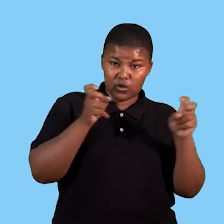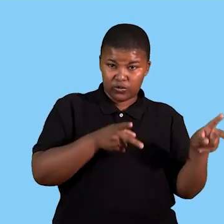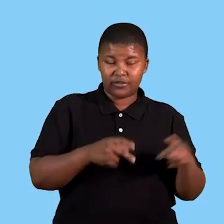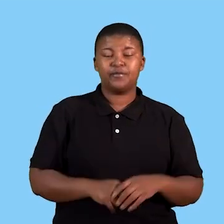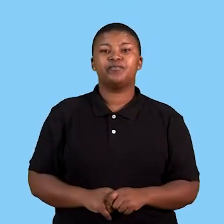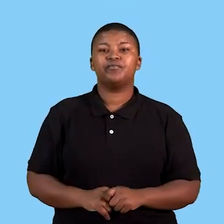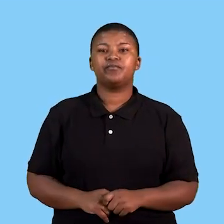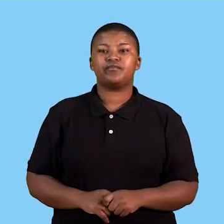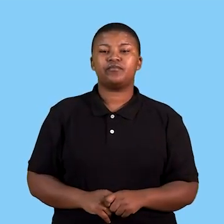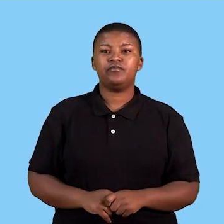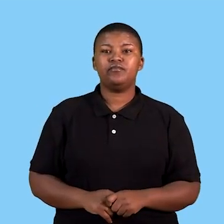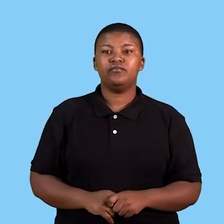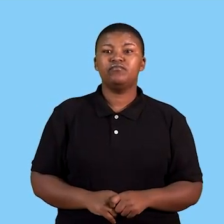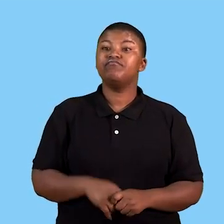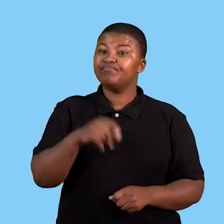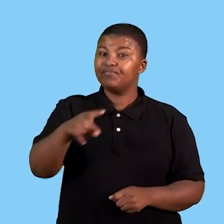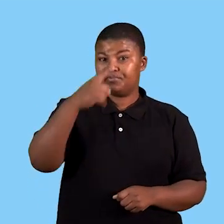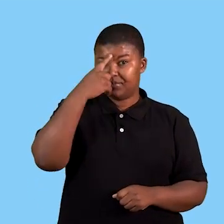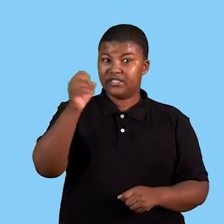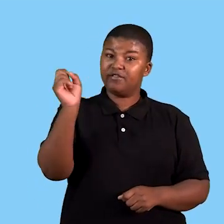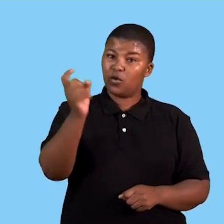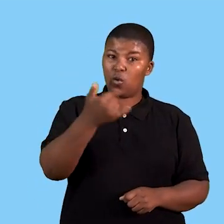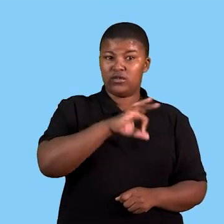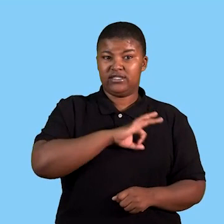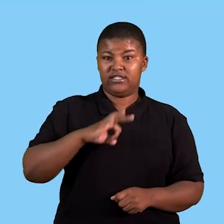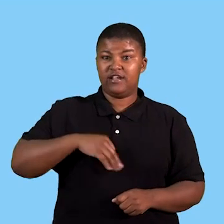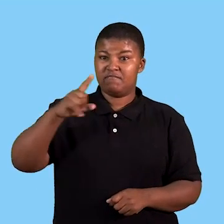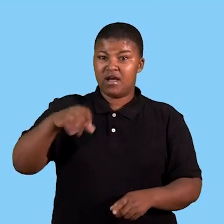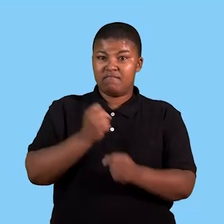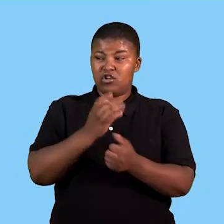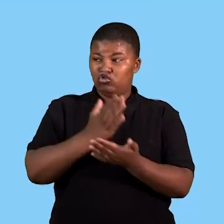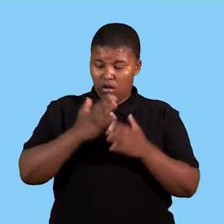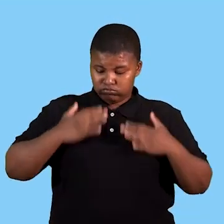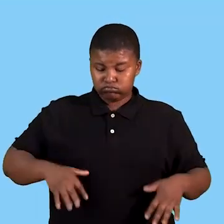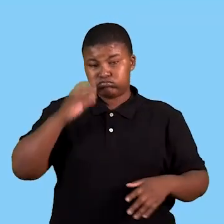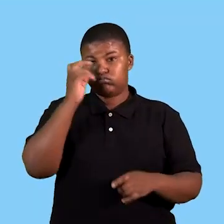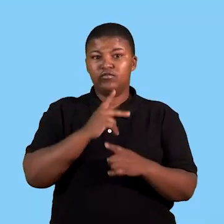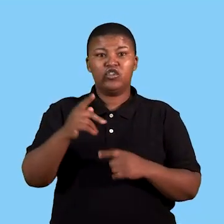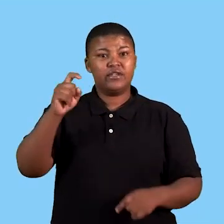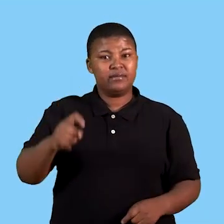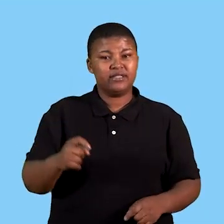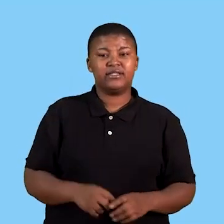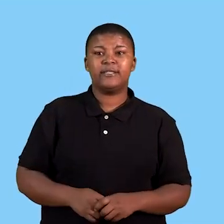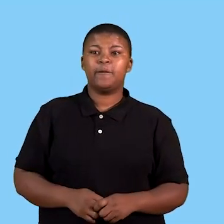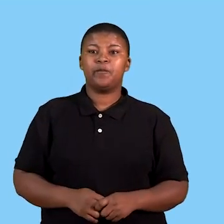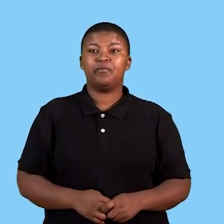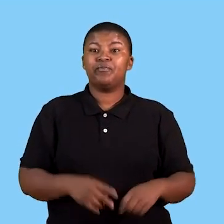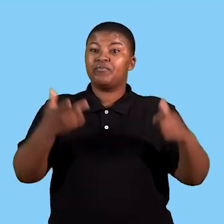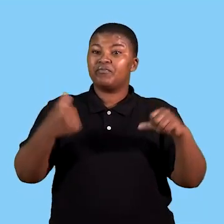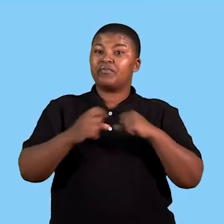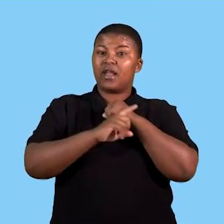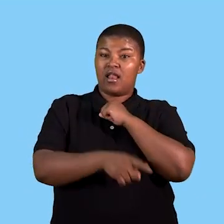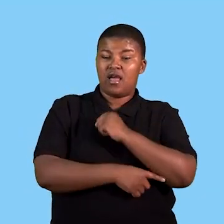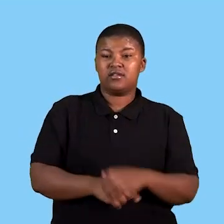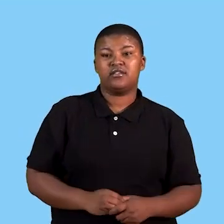first quote in our answer. He believes that all employees must dress in formal business wear. Our last sentence